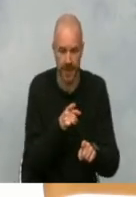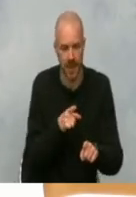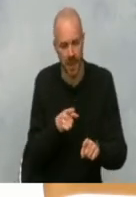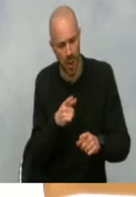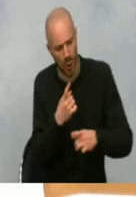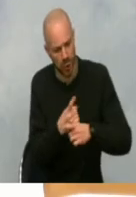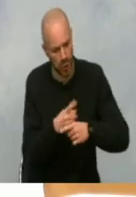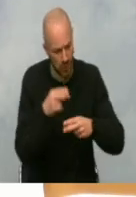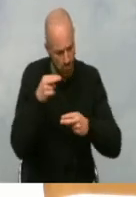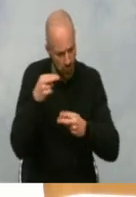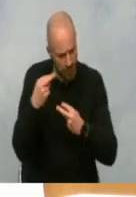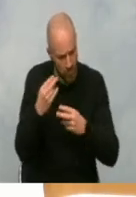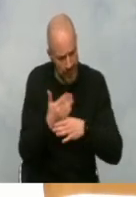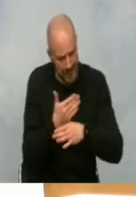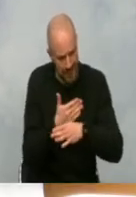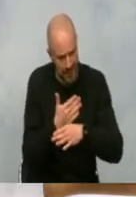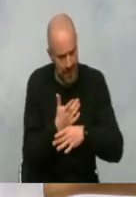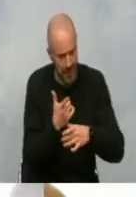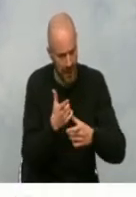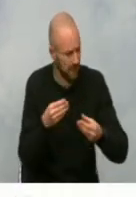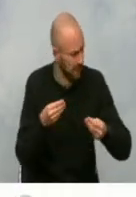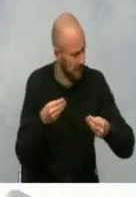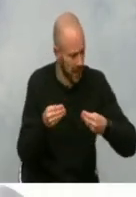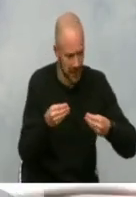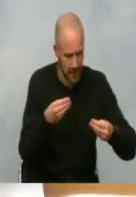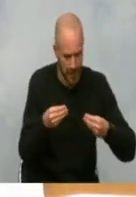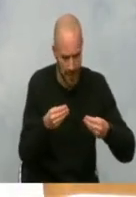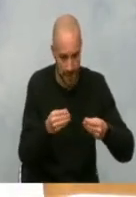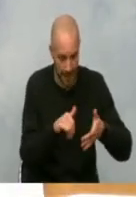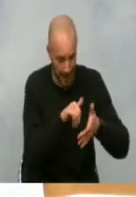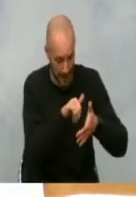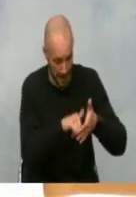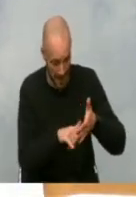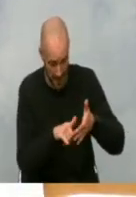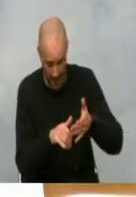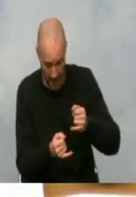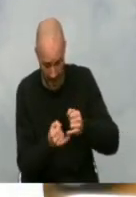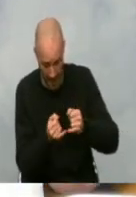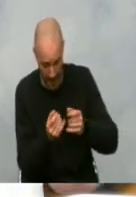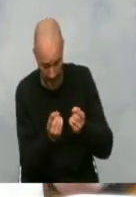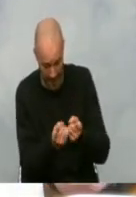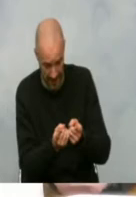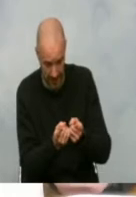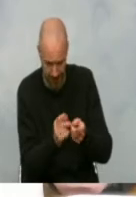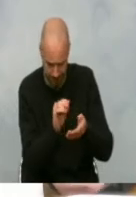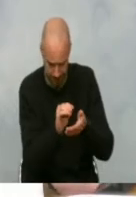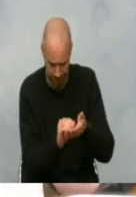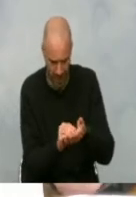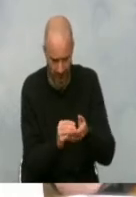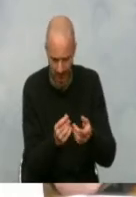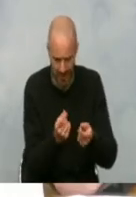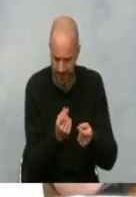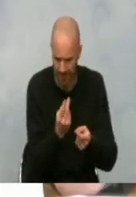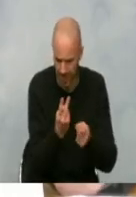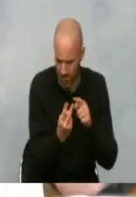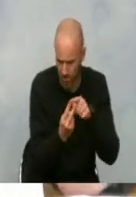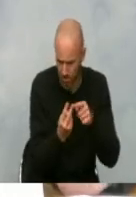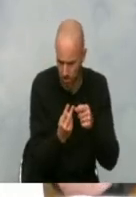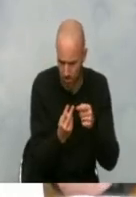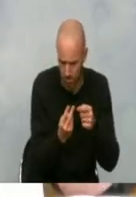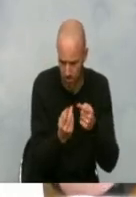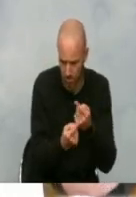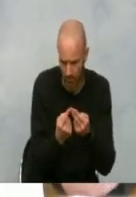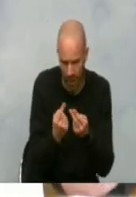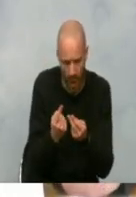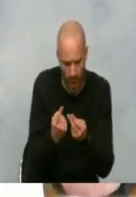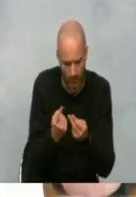these flexibilities. The paper finishes off just by noting a couple of other areas. The first of them is